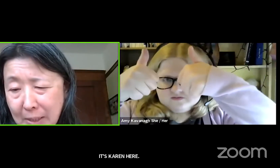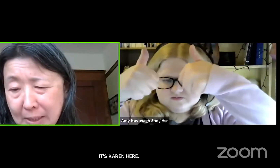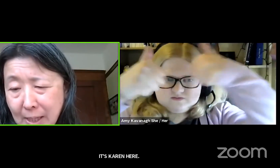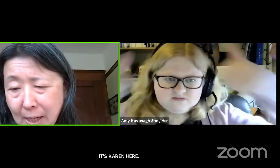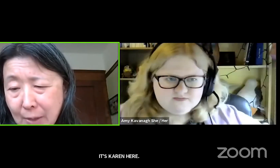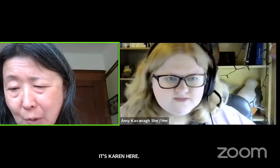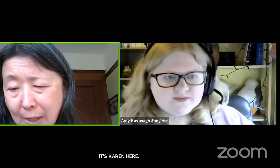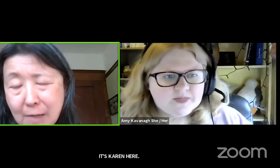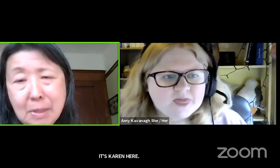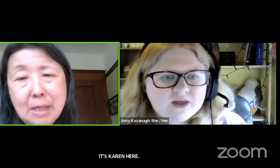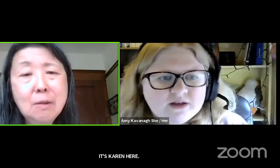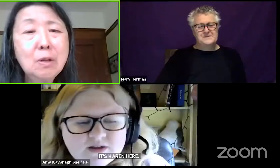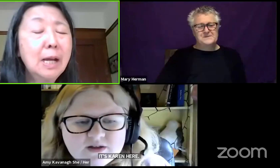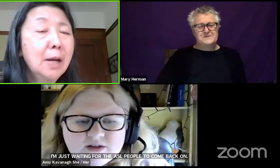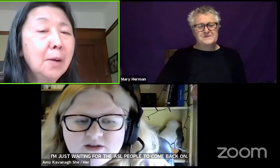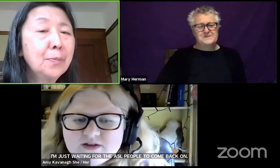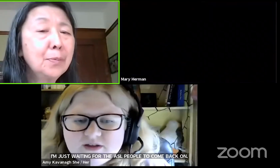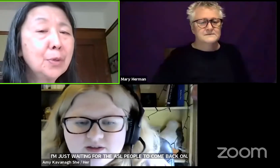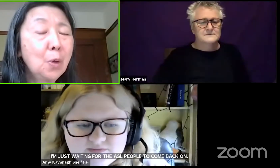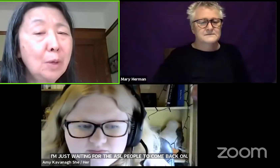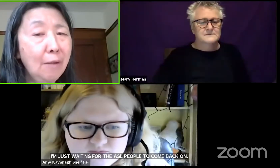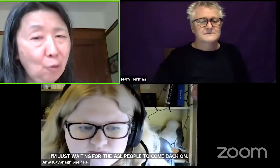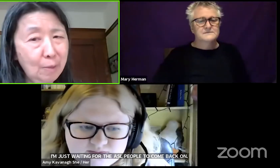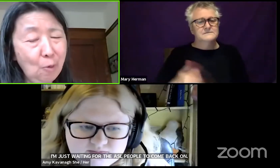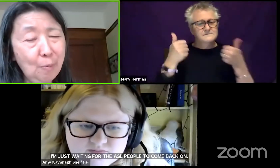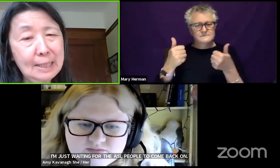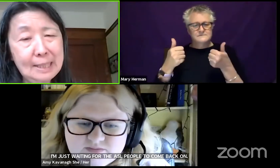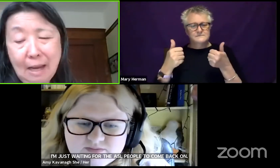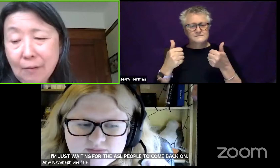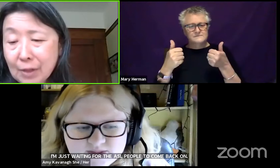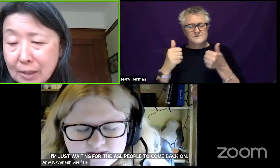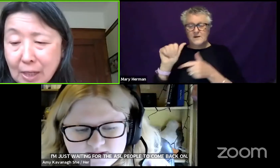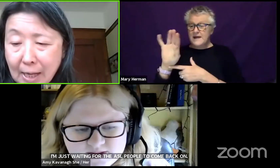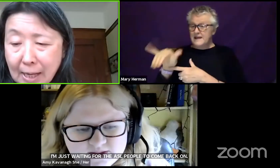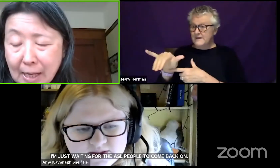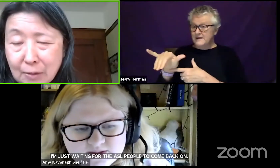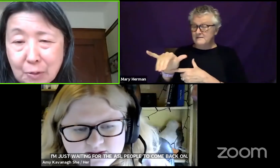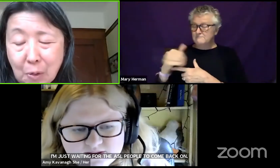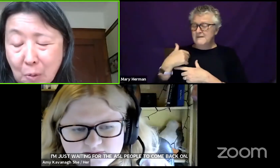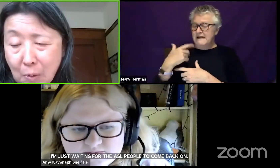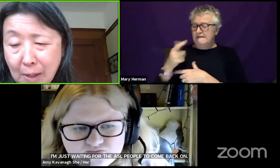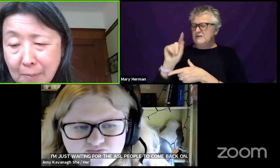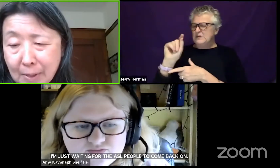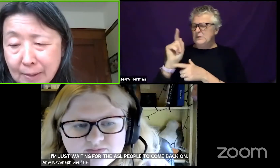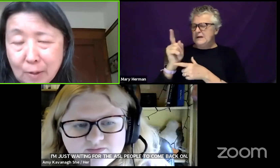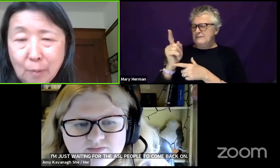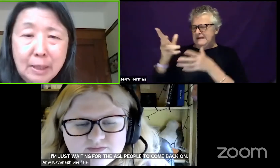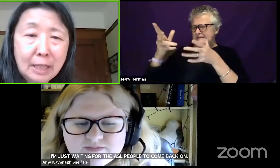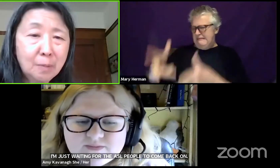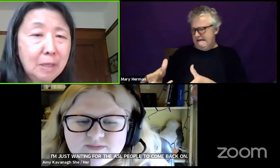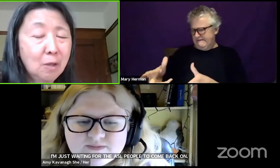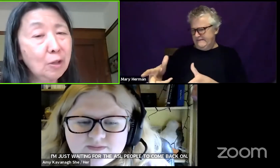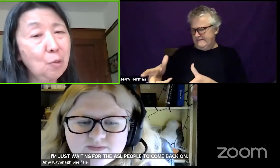back on. So Amy, so we have 20 more minutes left, and so and then there'll be a next speaker at